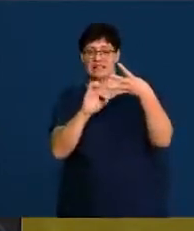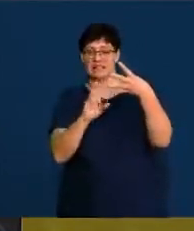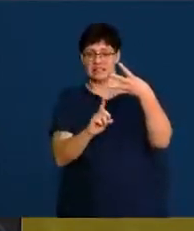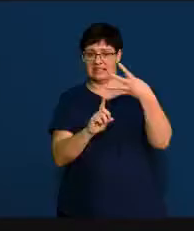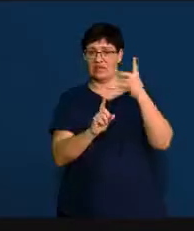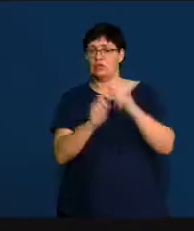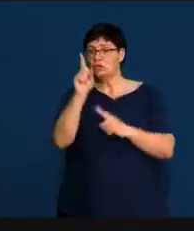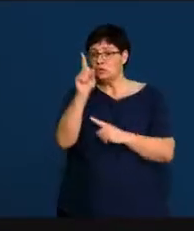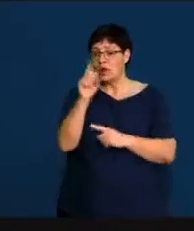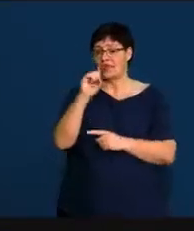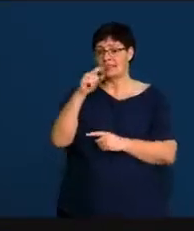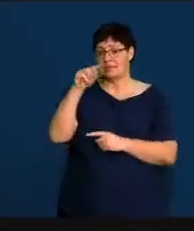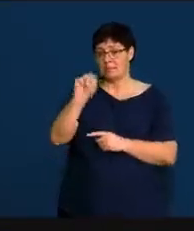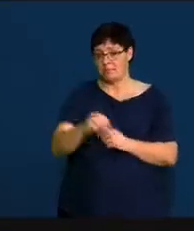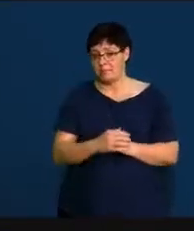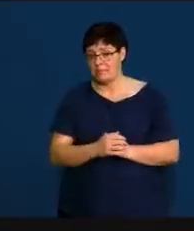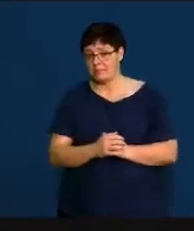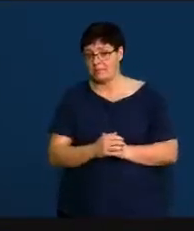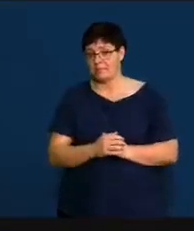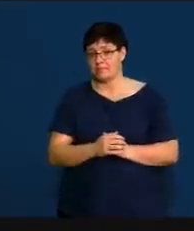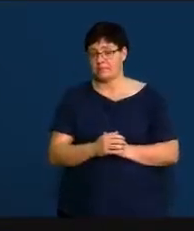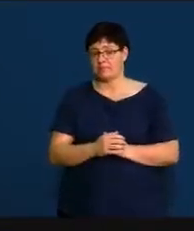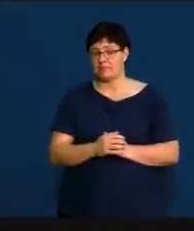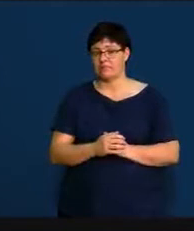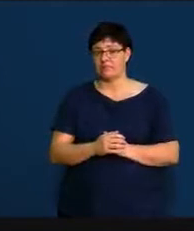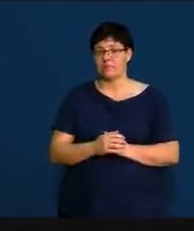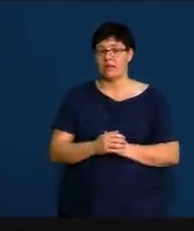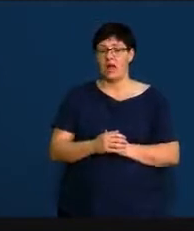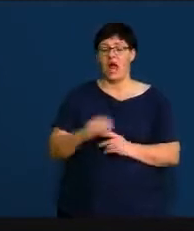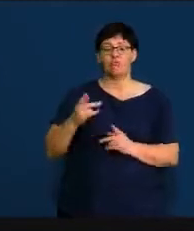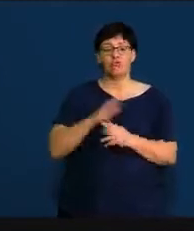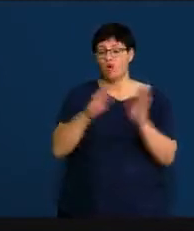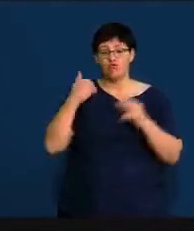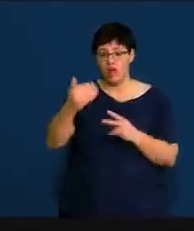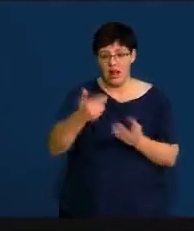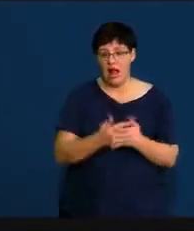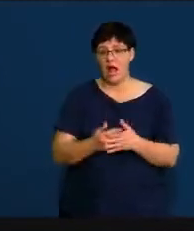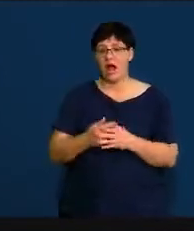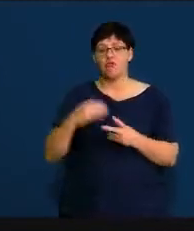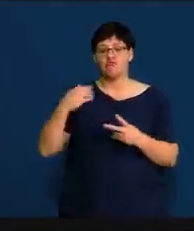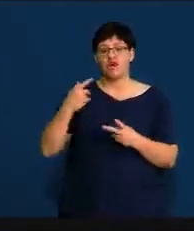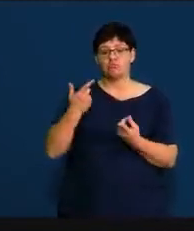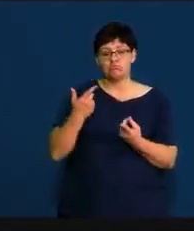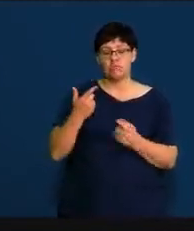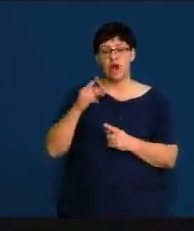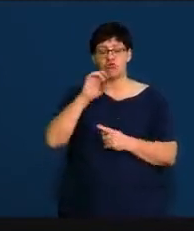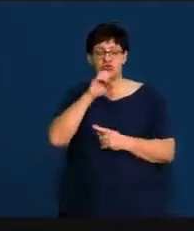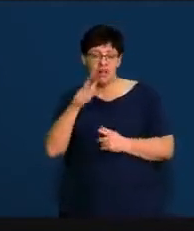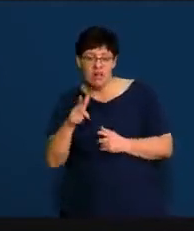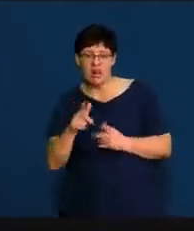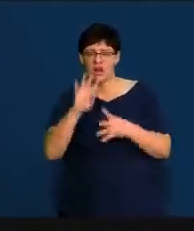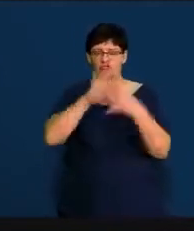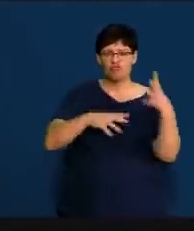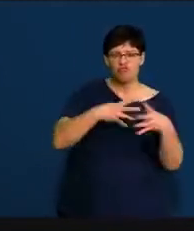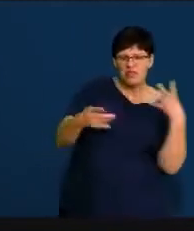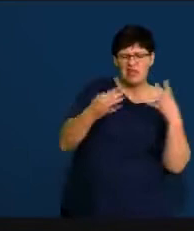stem. Now, irregular, radial, linear, and grid. Your theoretical knowledge